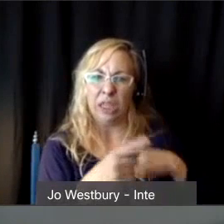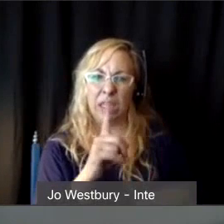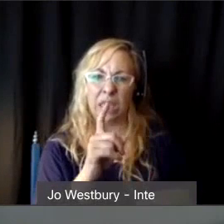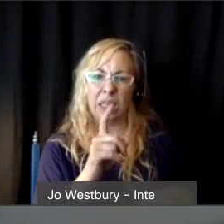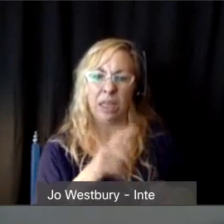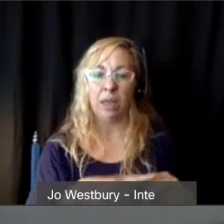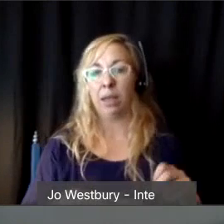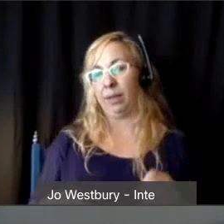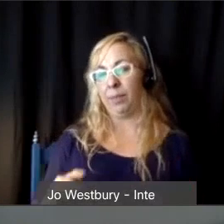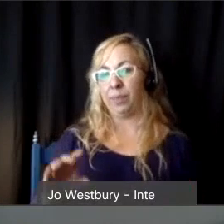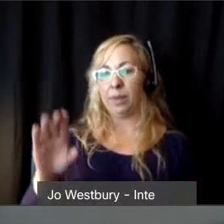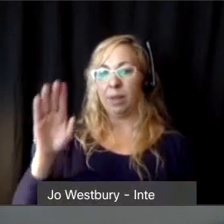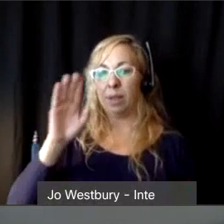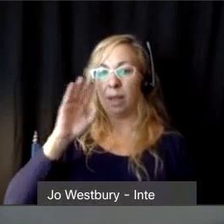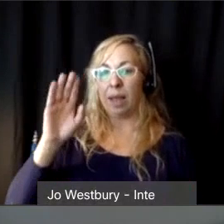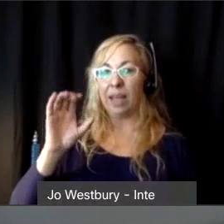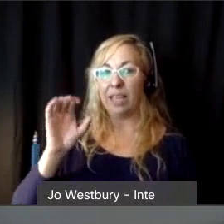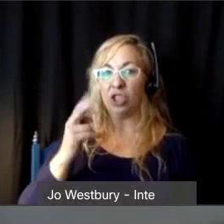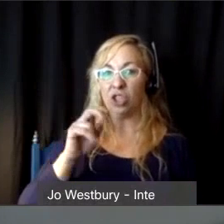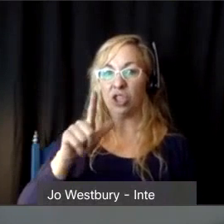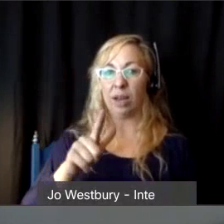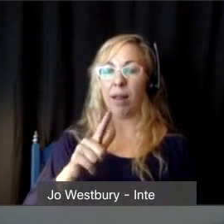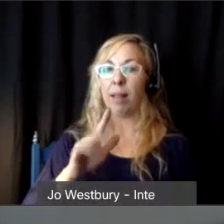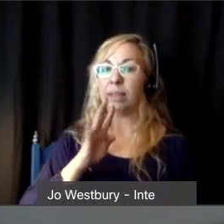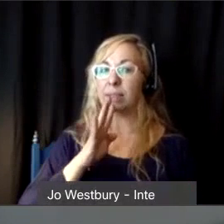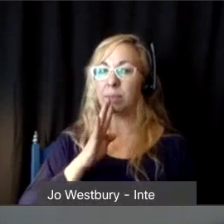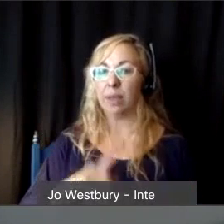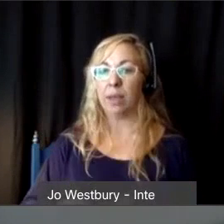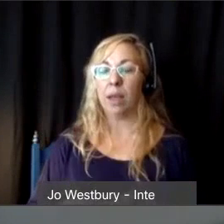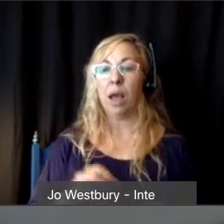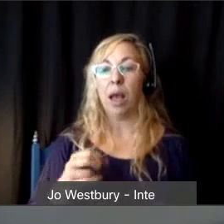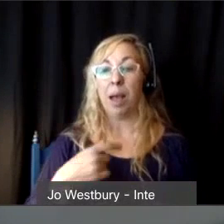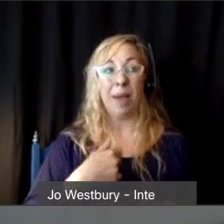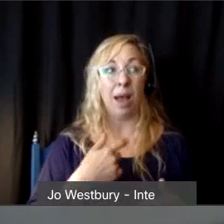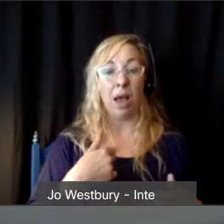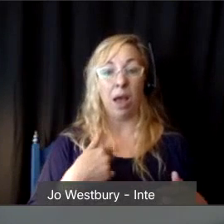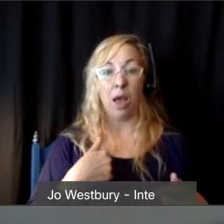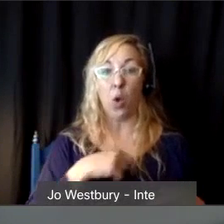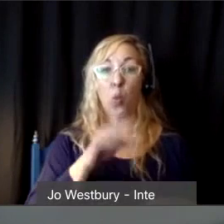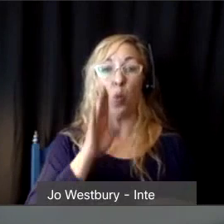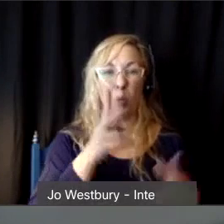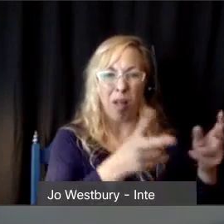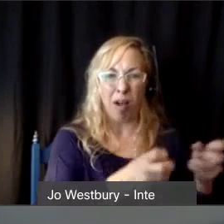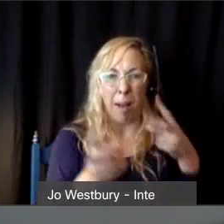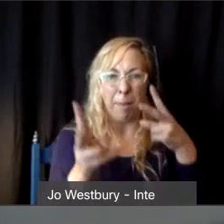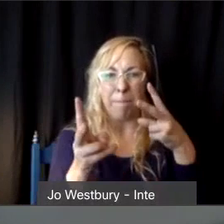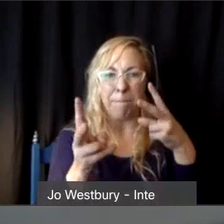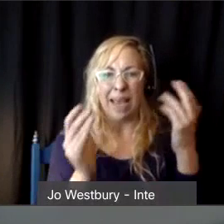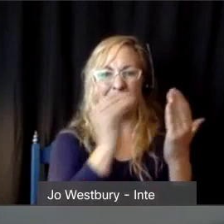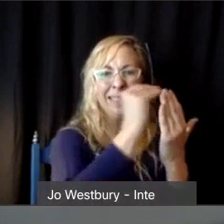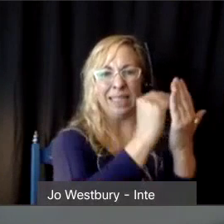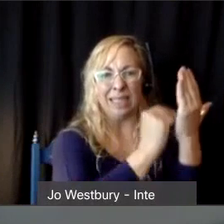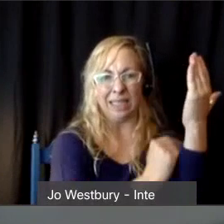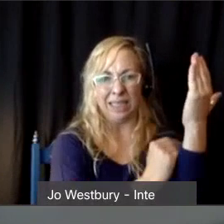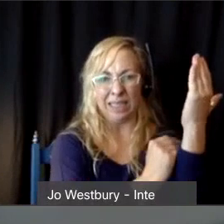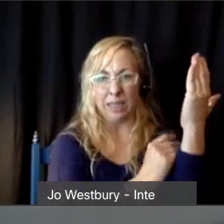Hey, Morgan, Winslow copied and pasted the allowable items in the chat box, and